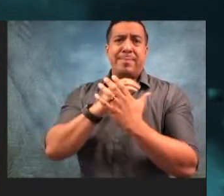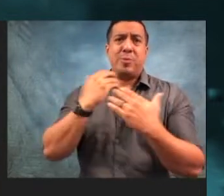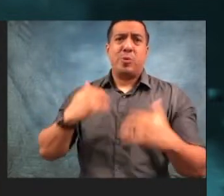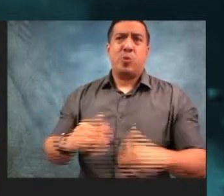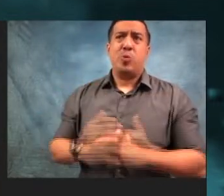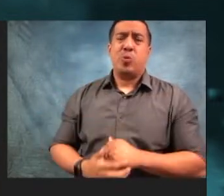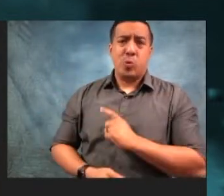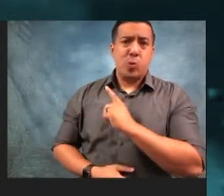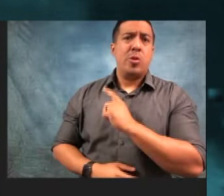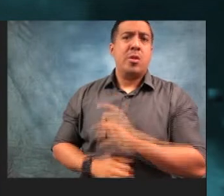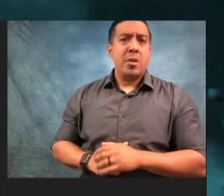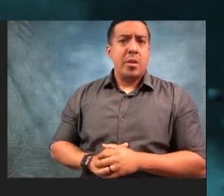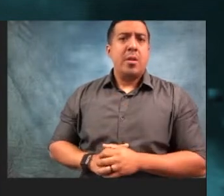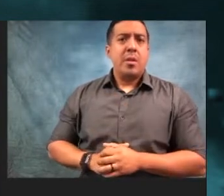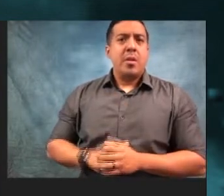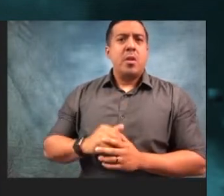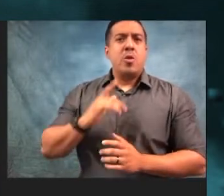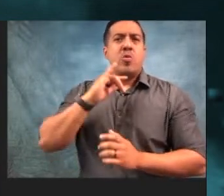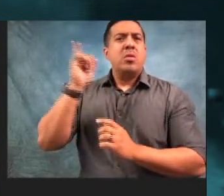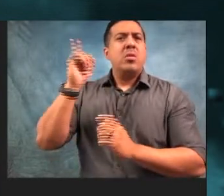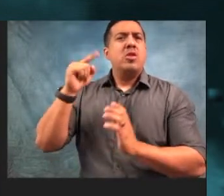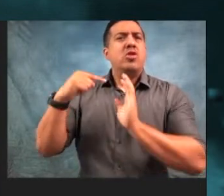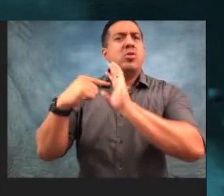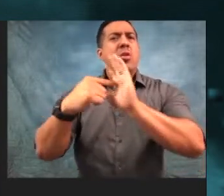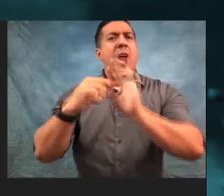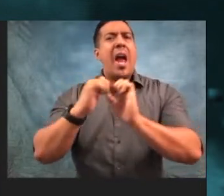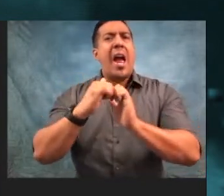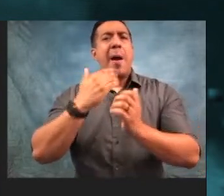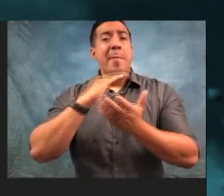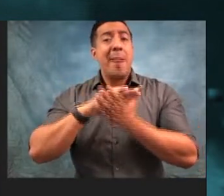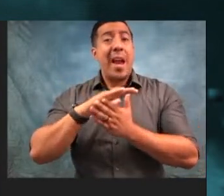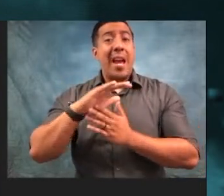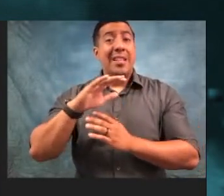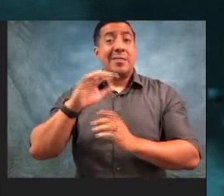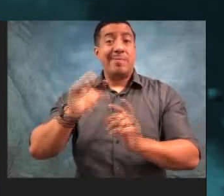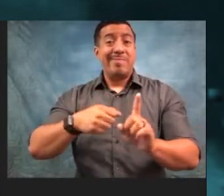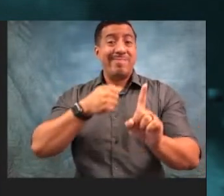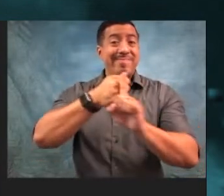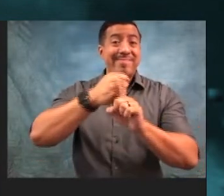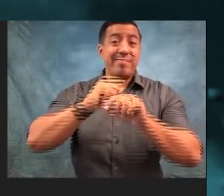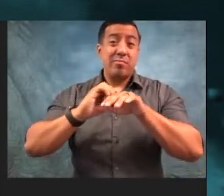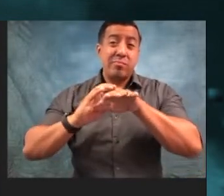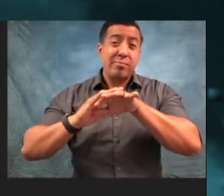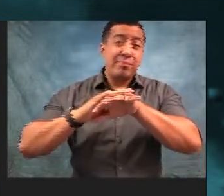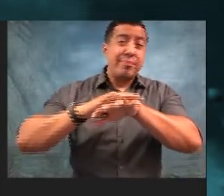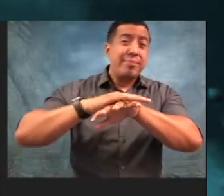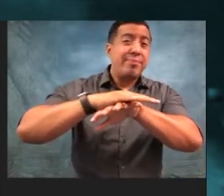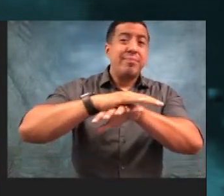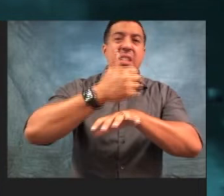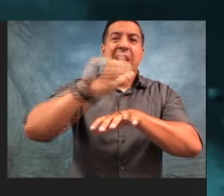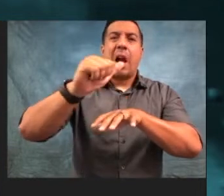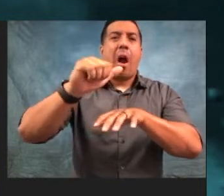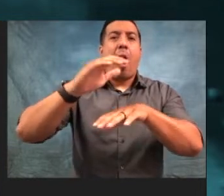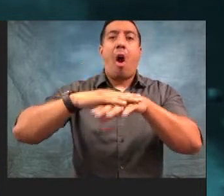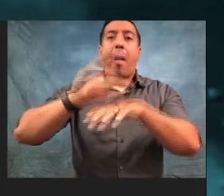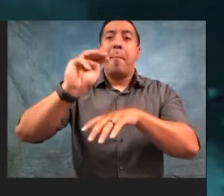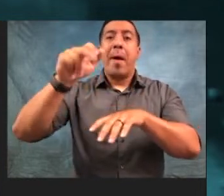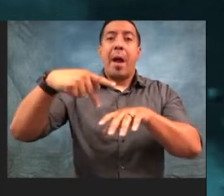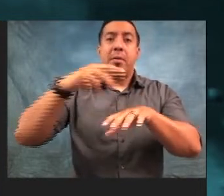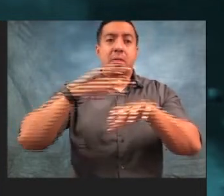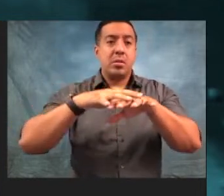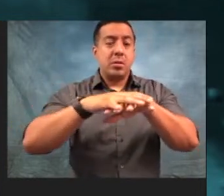frightening image. It's really showing us how bad the surge can be from a direct hit at any point on the